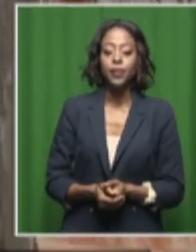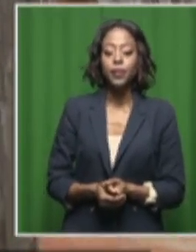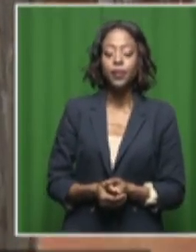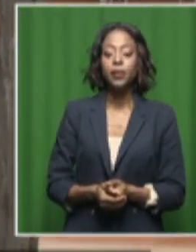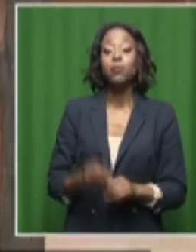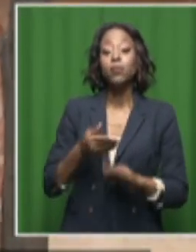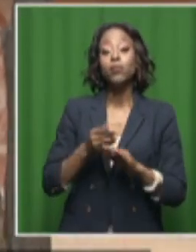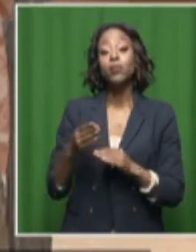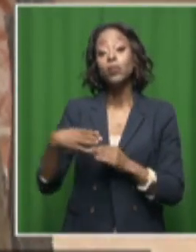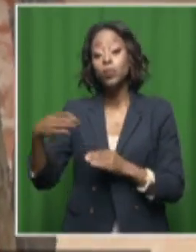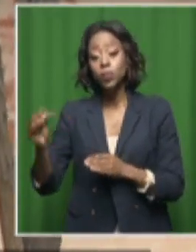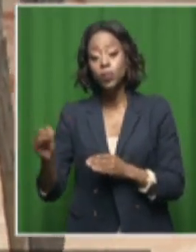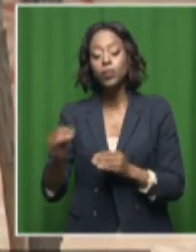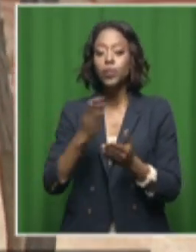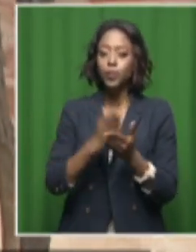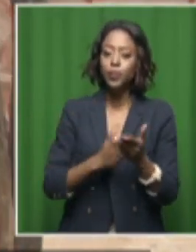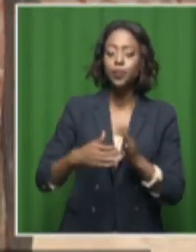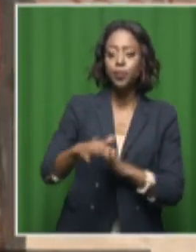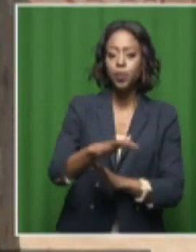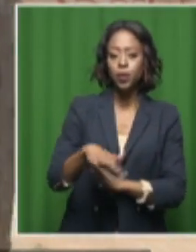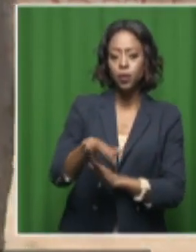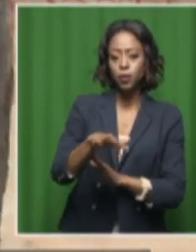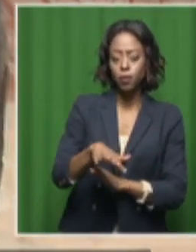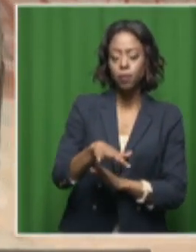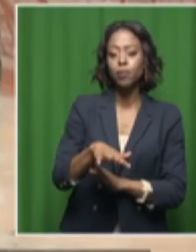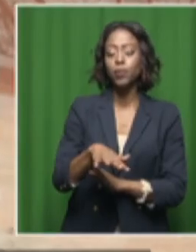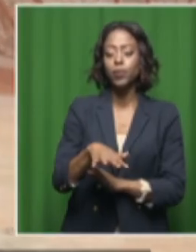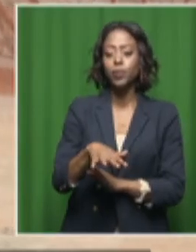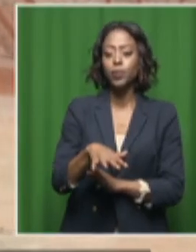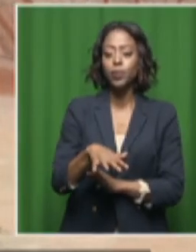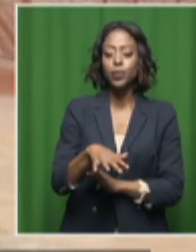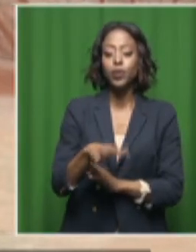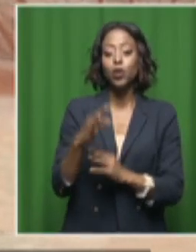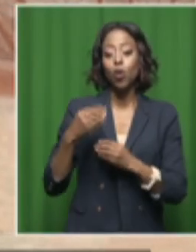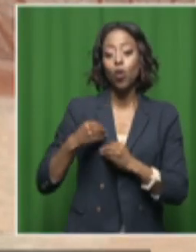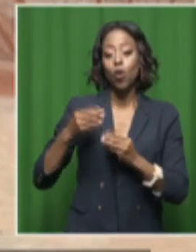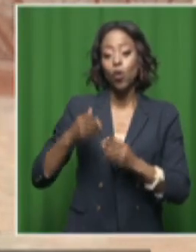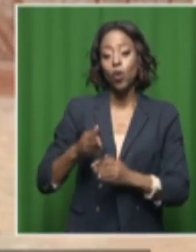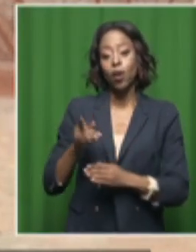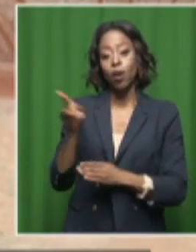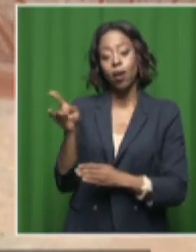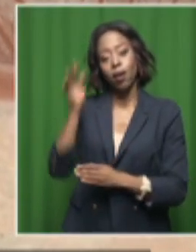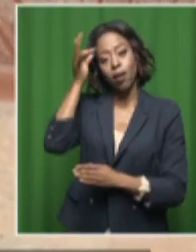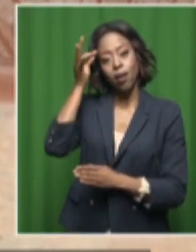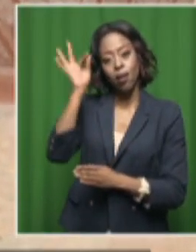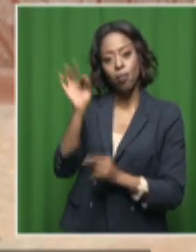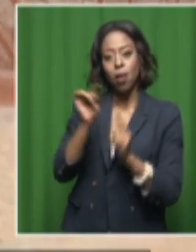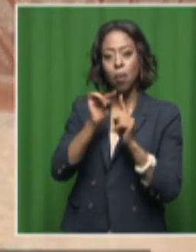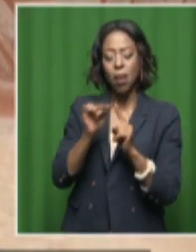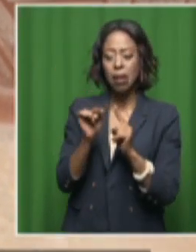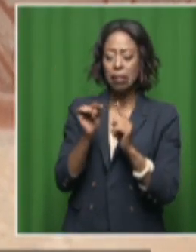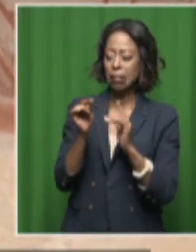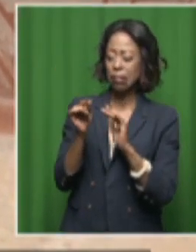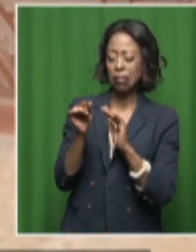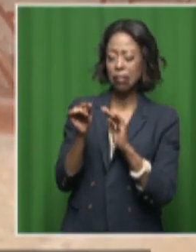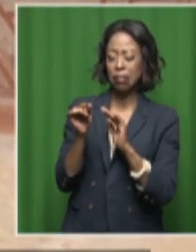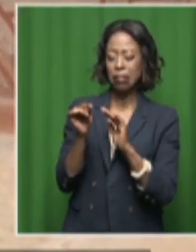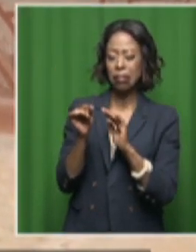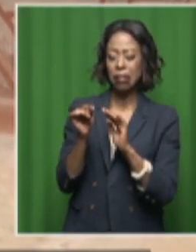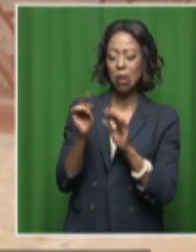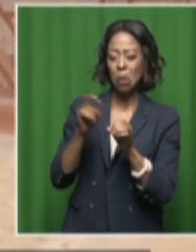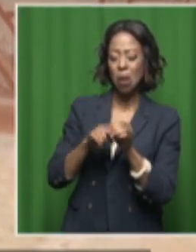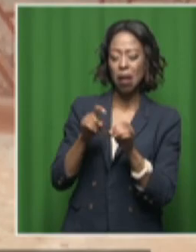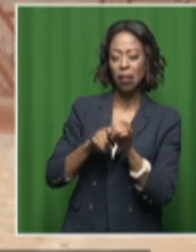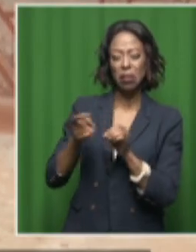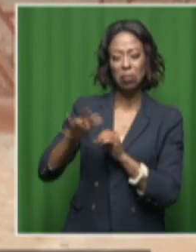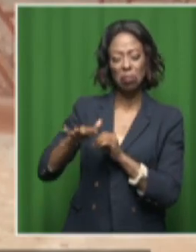one before I let you go. There are some places, reserves that, would be owned by state that are in a dilapidated state. Are you also,